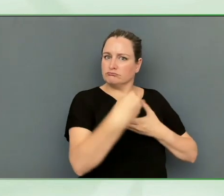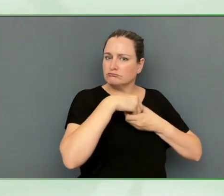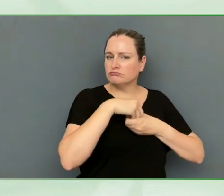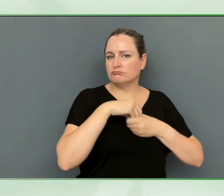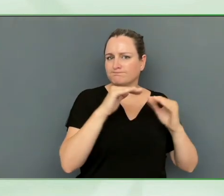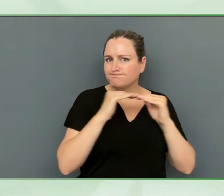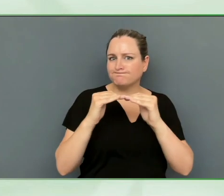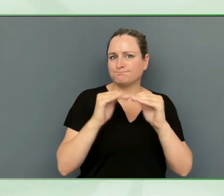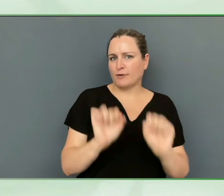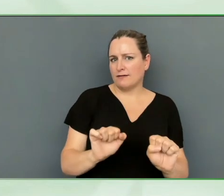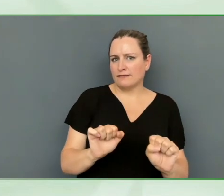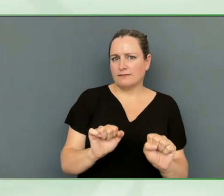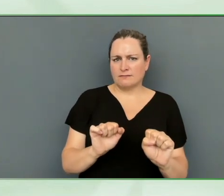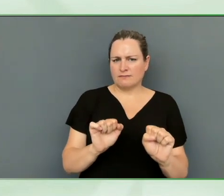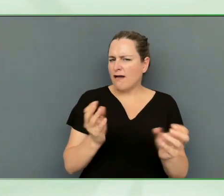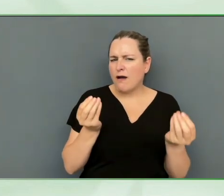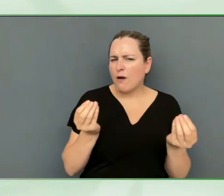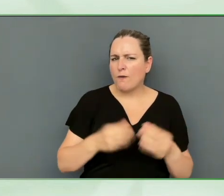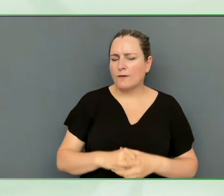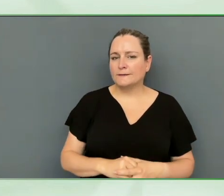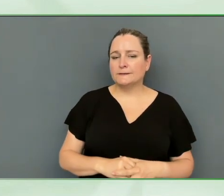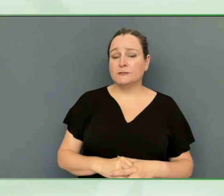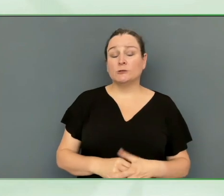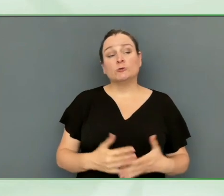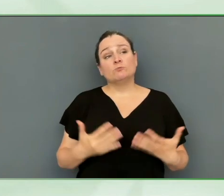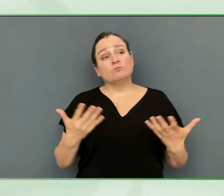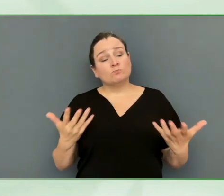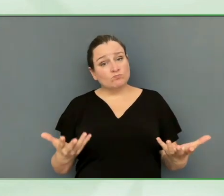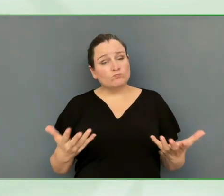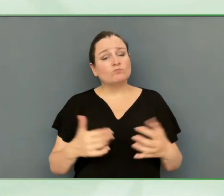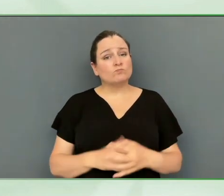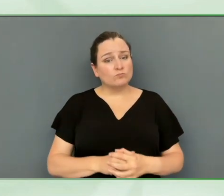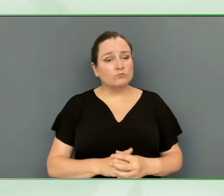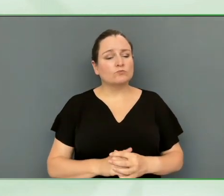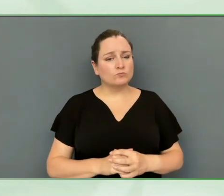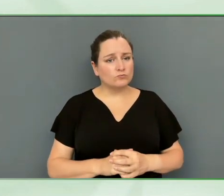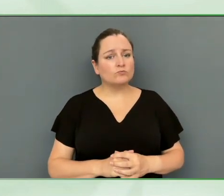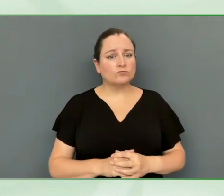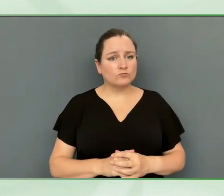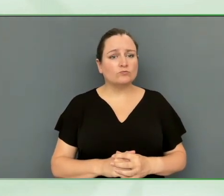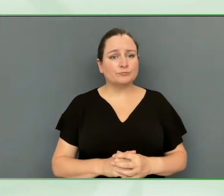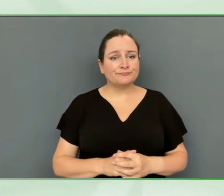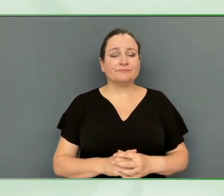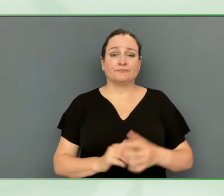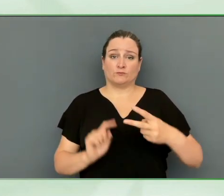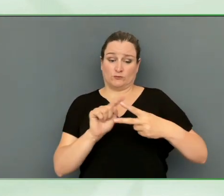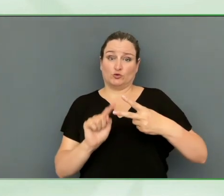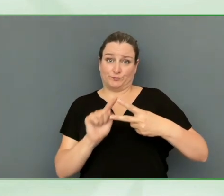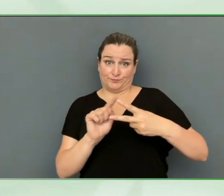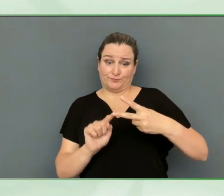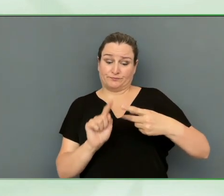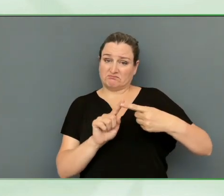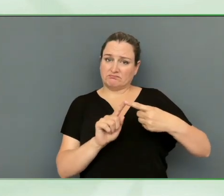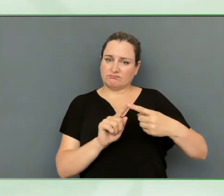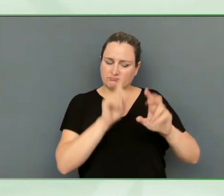Yeah. Just on a very high level, I think two things are really important. First, respect, and second, equality.